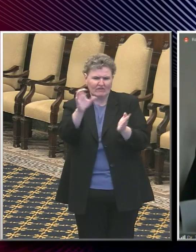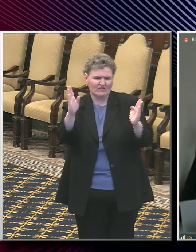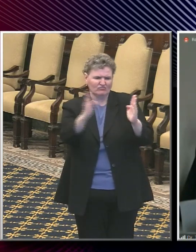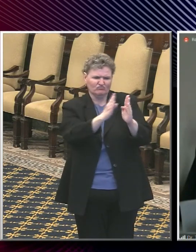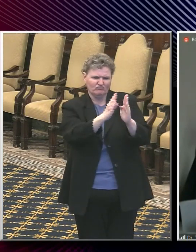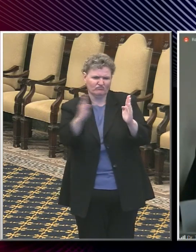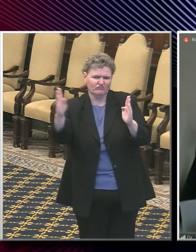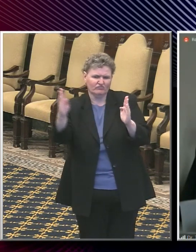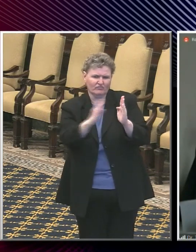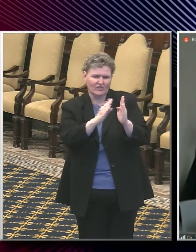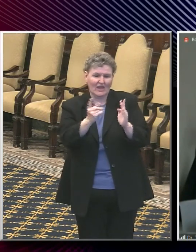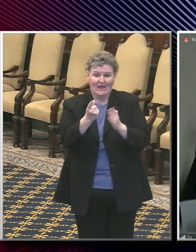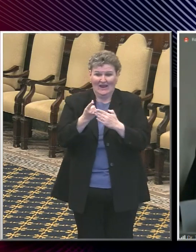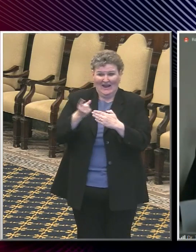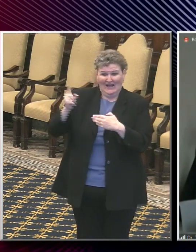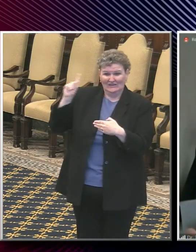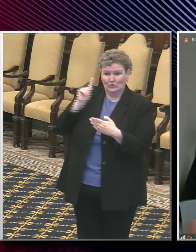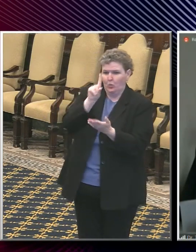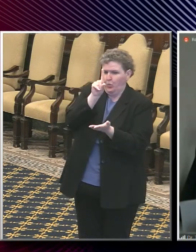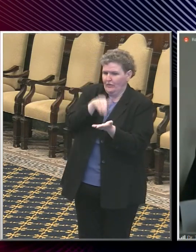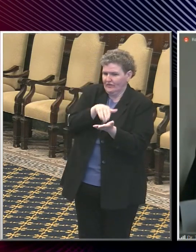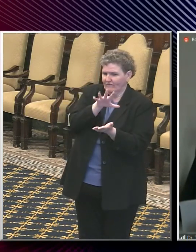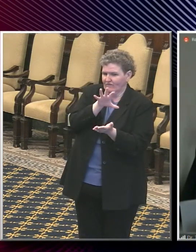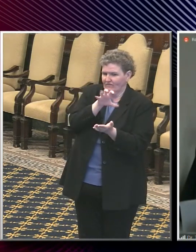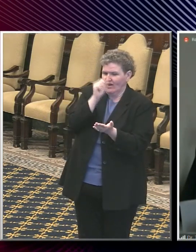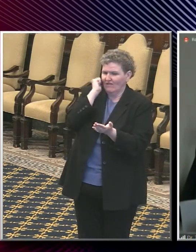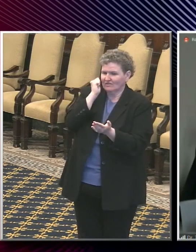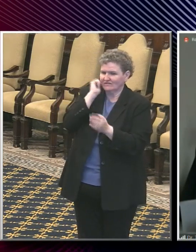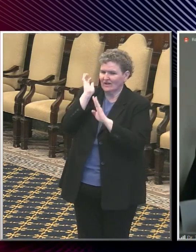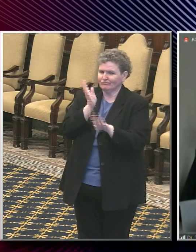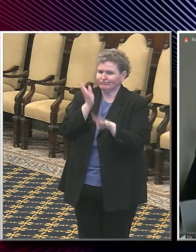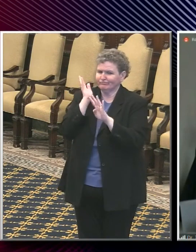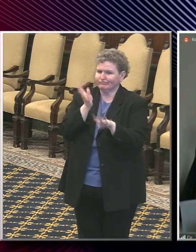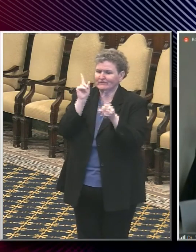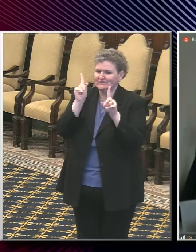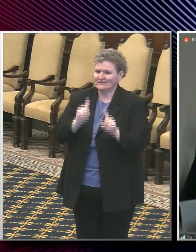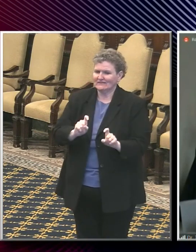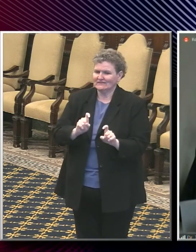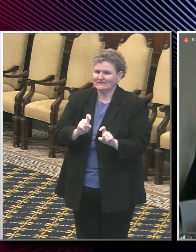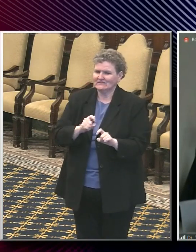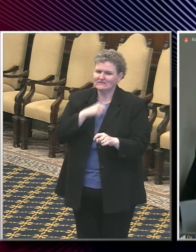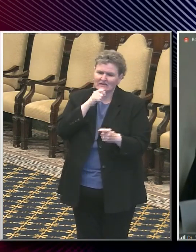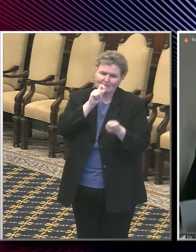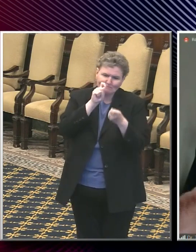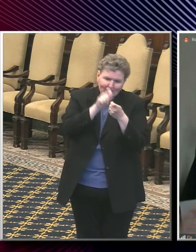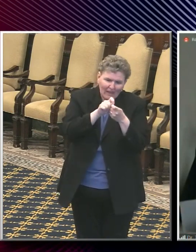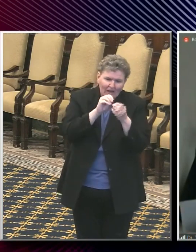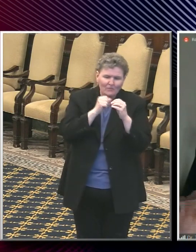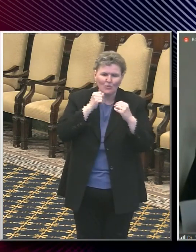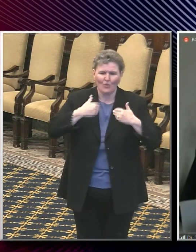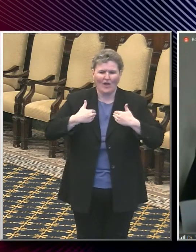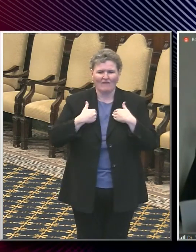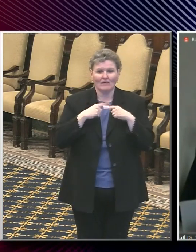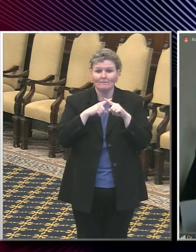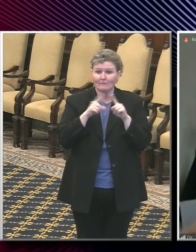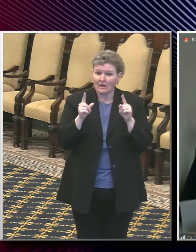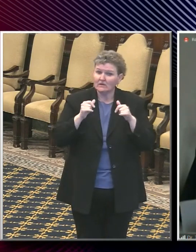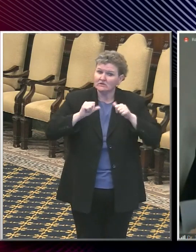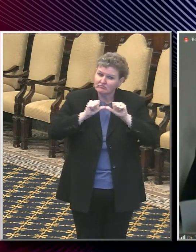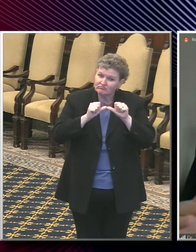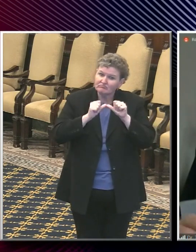sign that the virus activities starting up. Now, as this plays out over months, I would assume sooner or later we're going to have